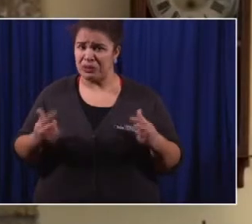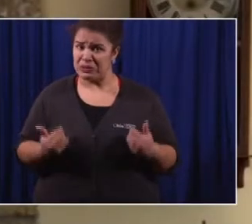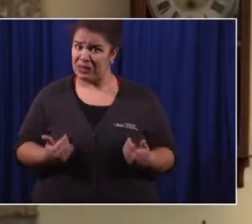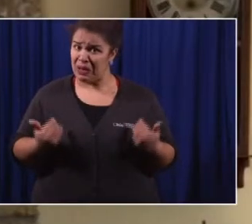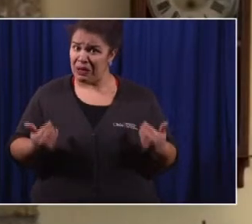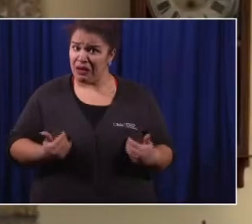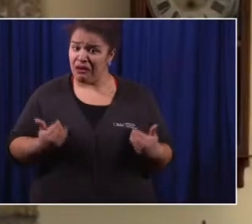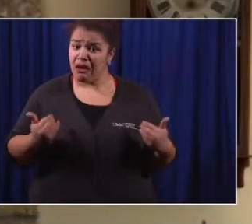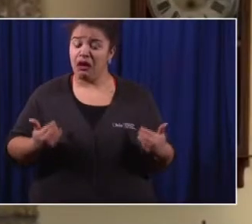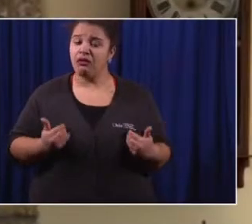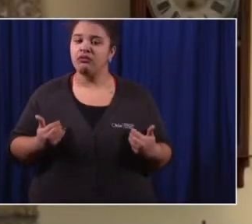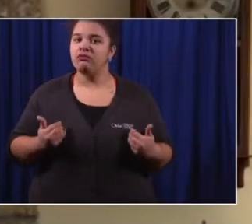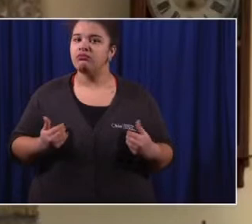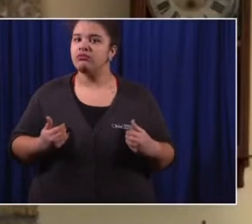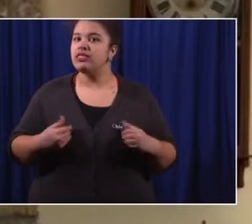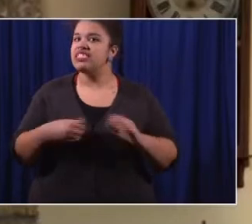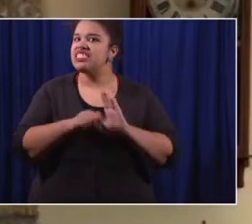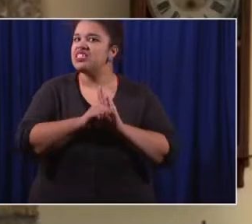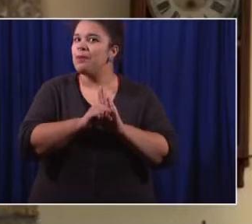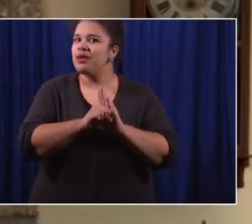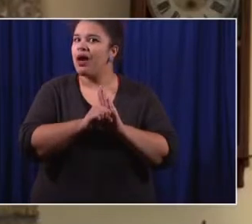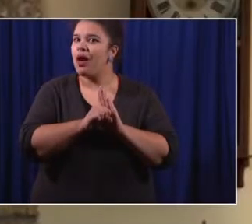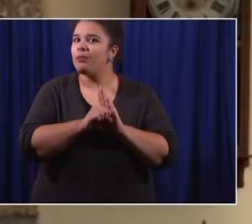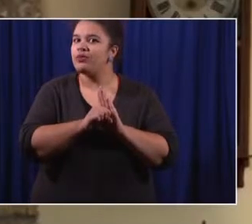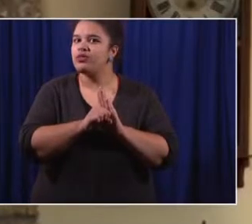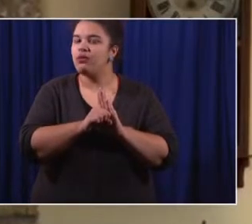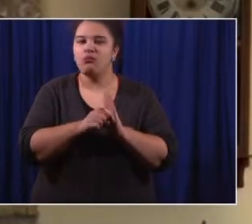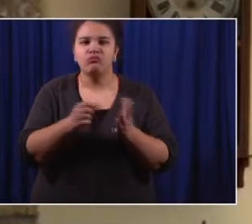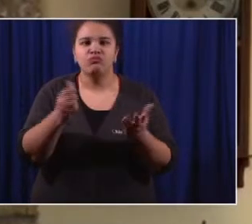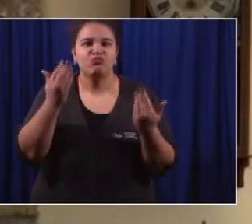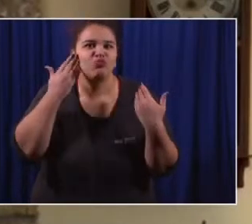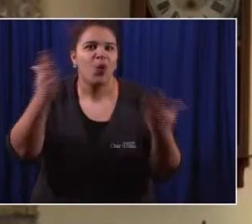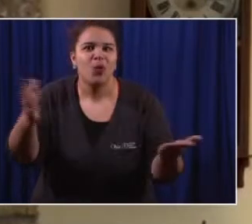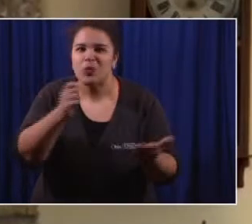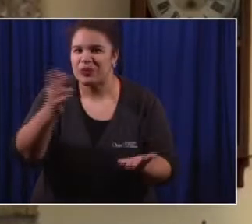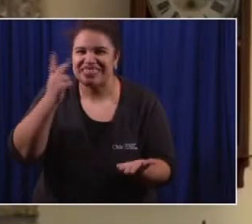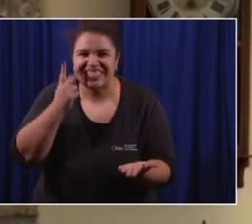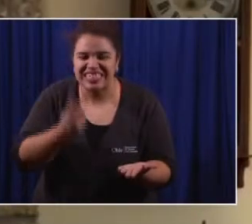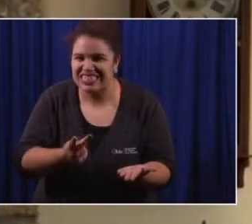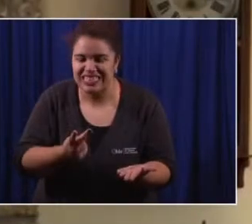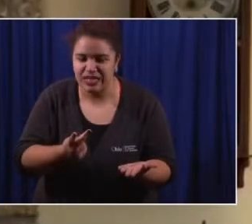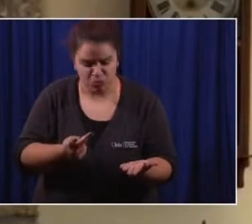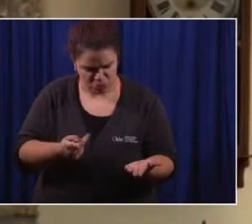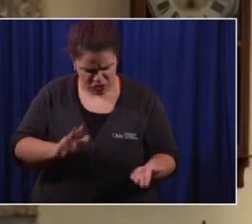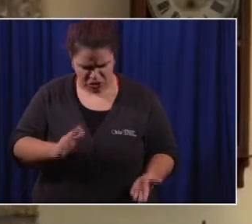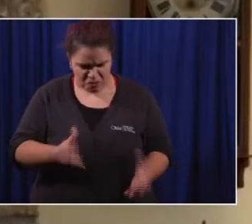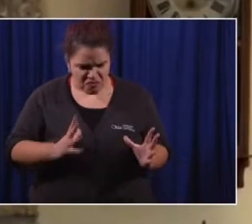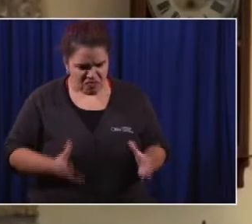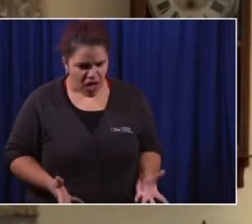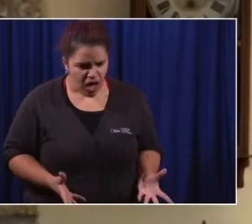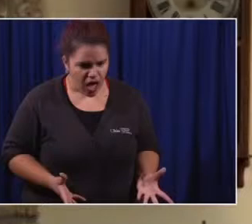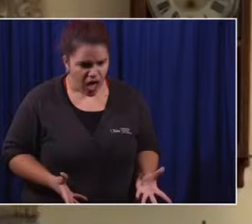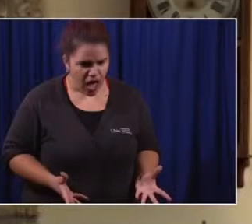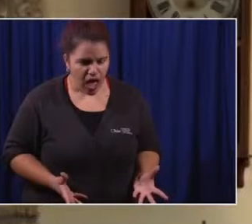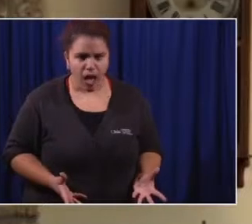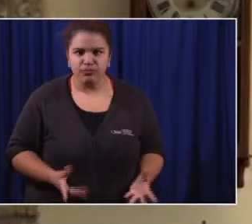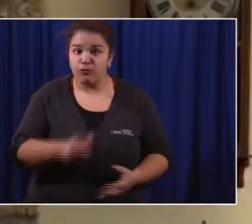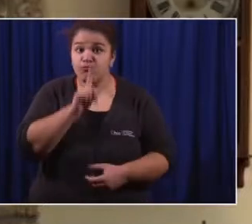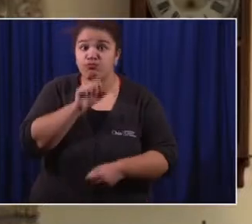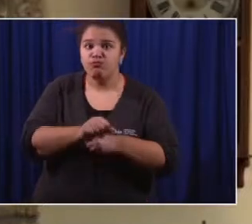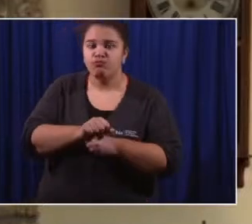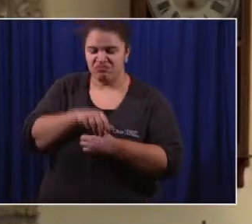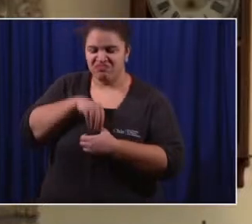many times they don't show the symptoms. Many times if they do show symptoms, they're not very serious